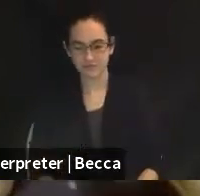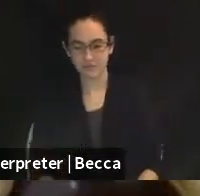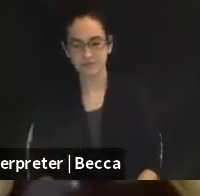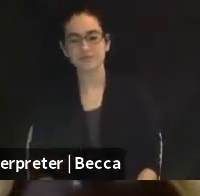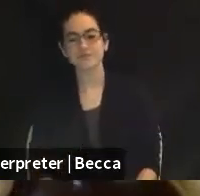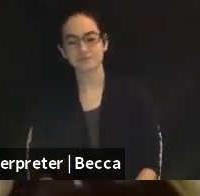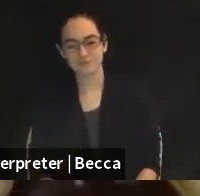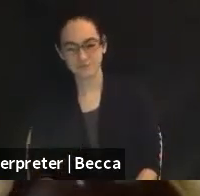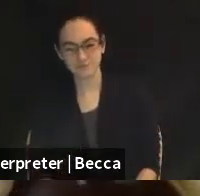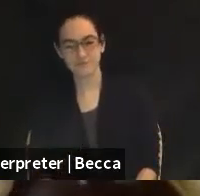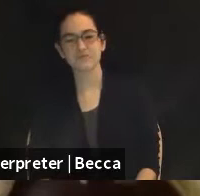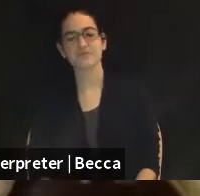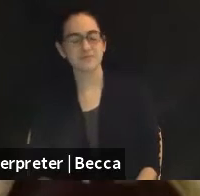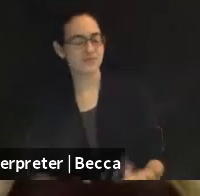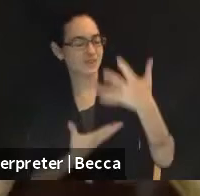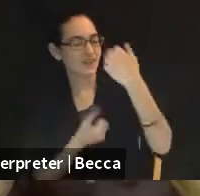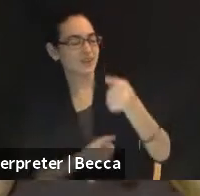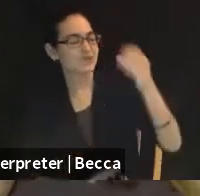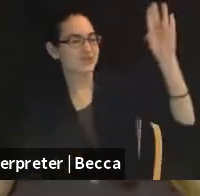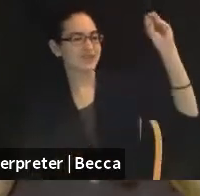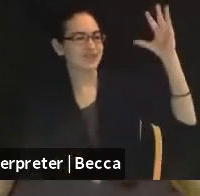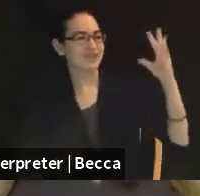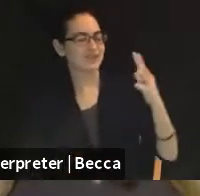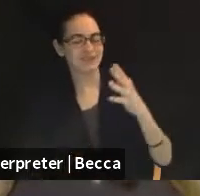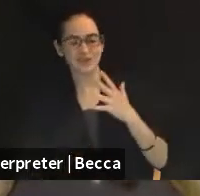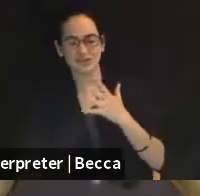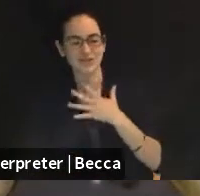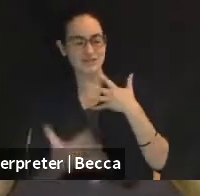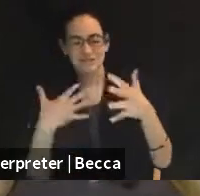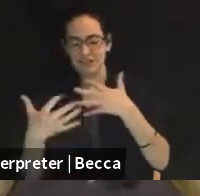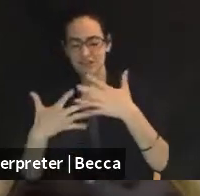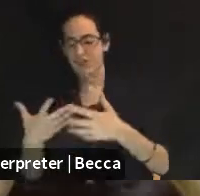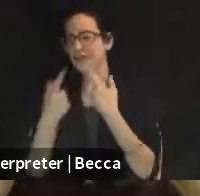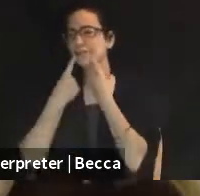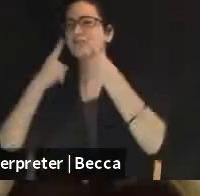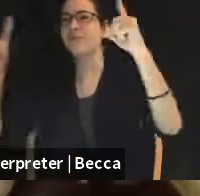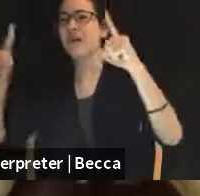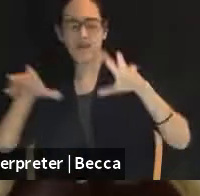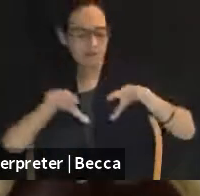and trust your grace that can be seen. Triumph and tragedy.